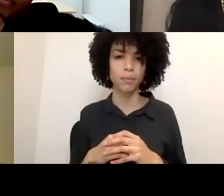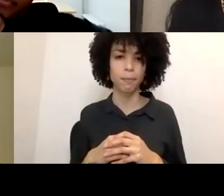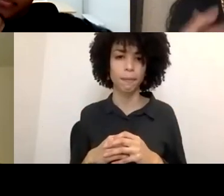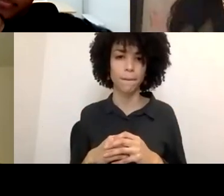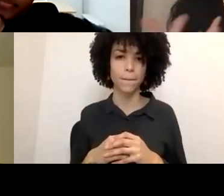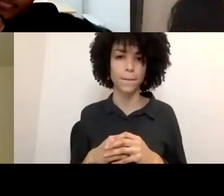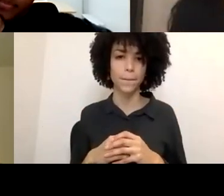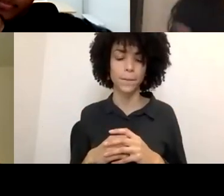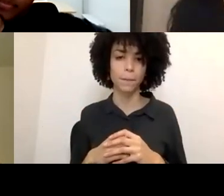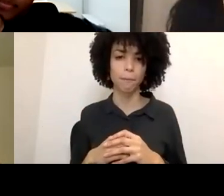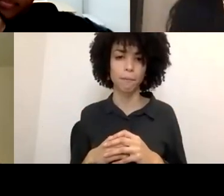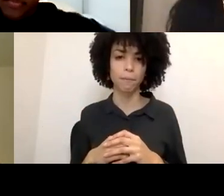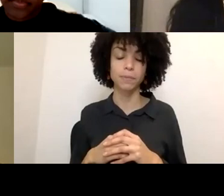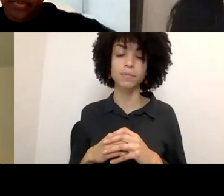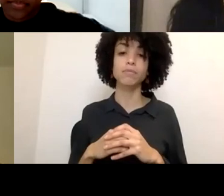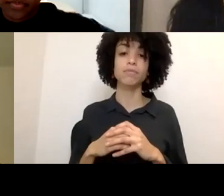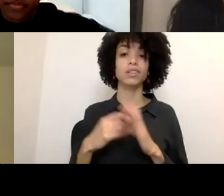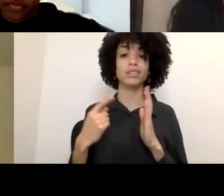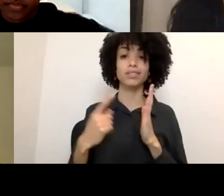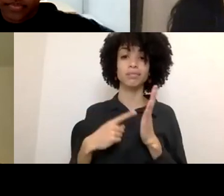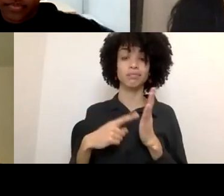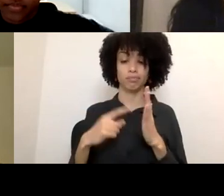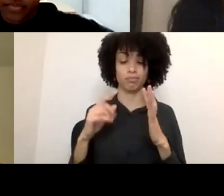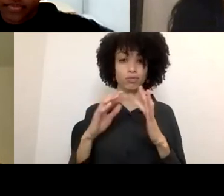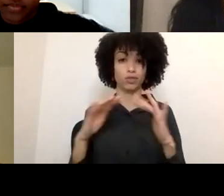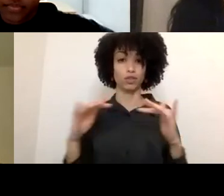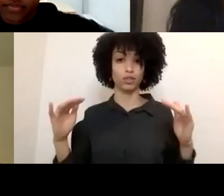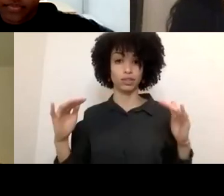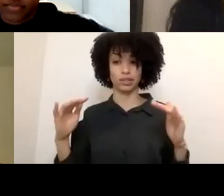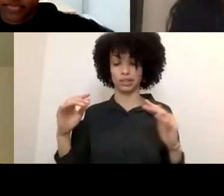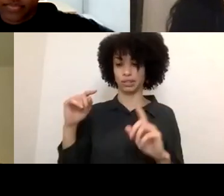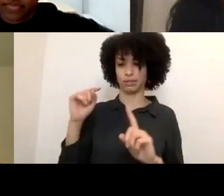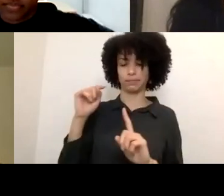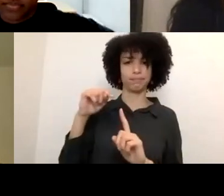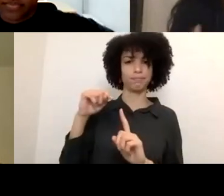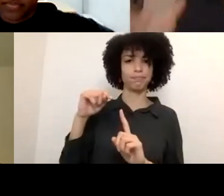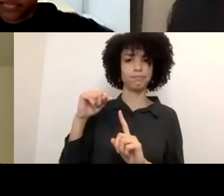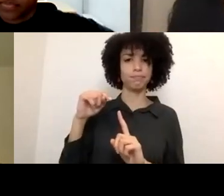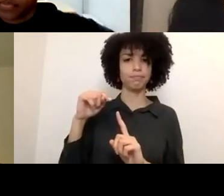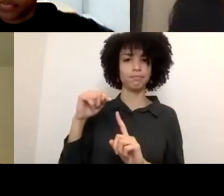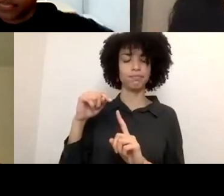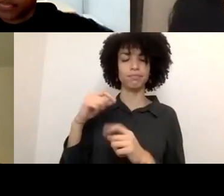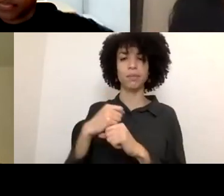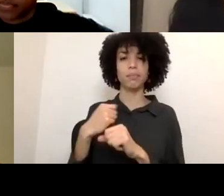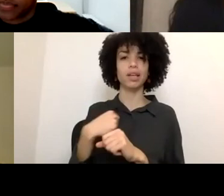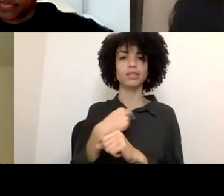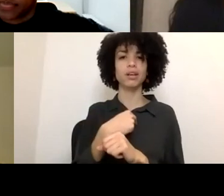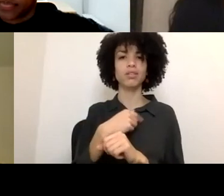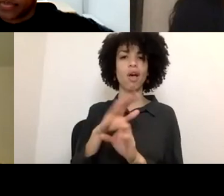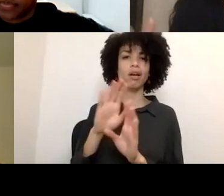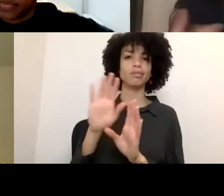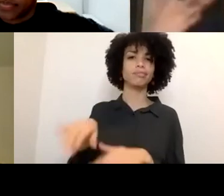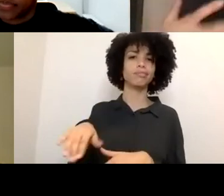because sometimes diversity can actually, I think, in the language of it, make us a little bit complacent about what is